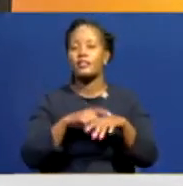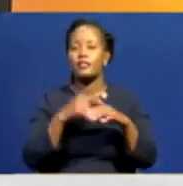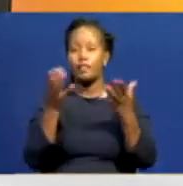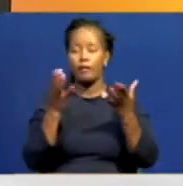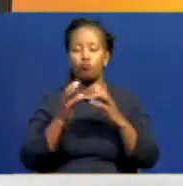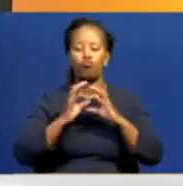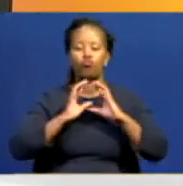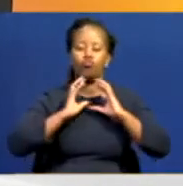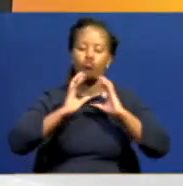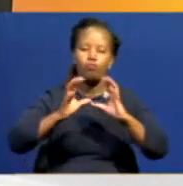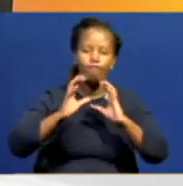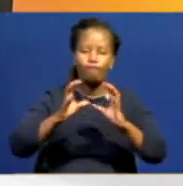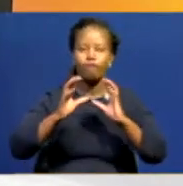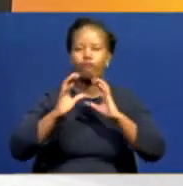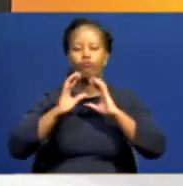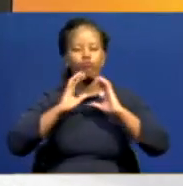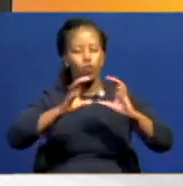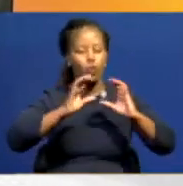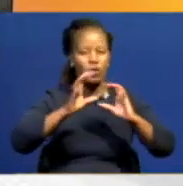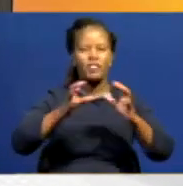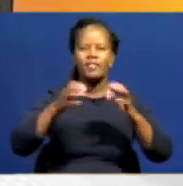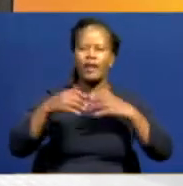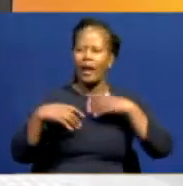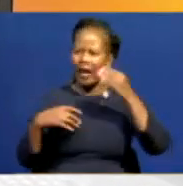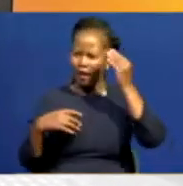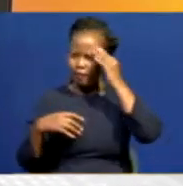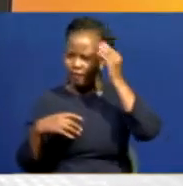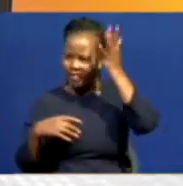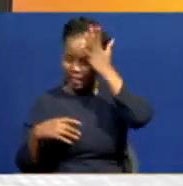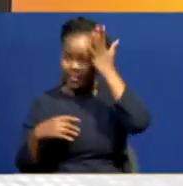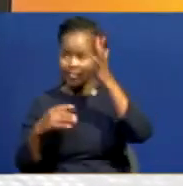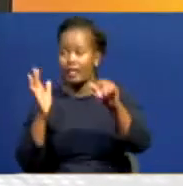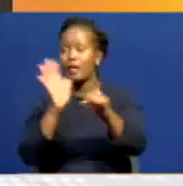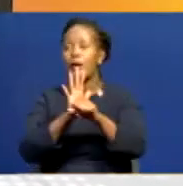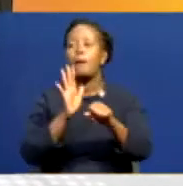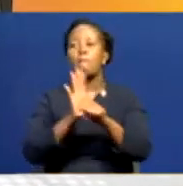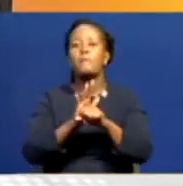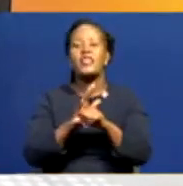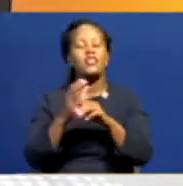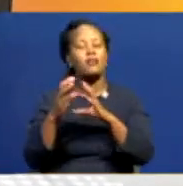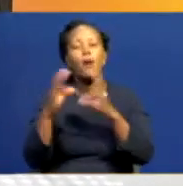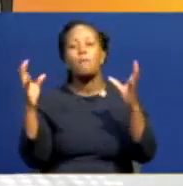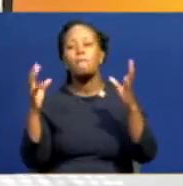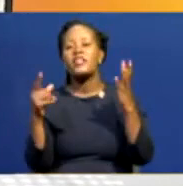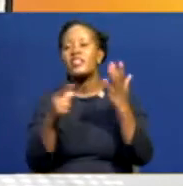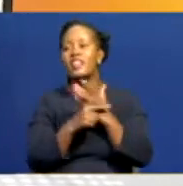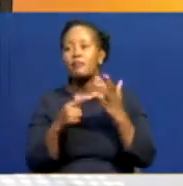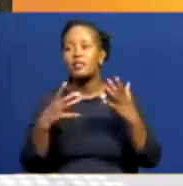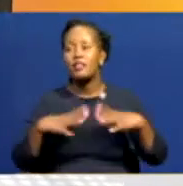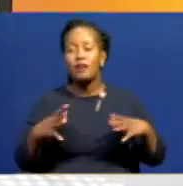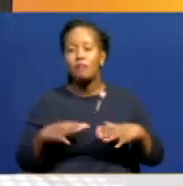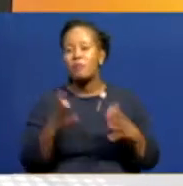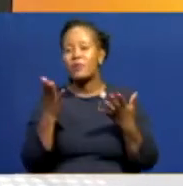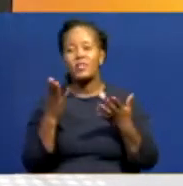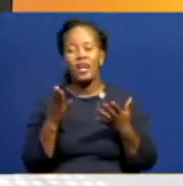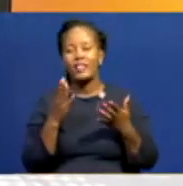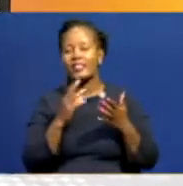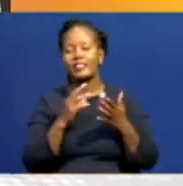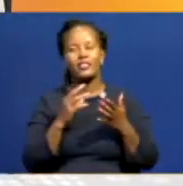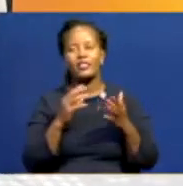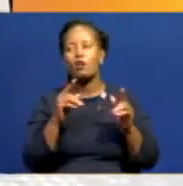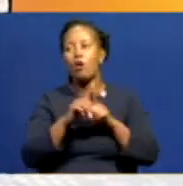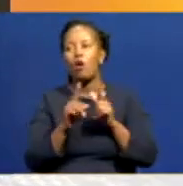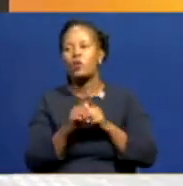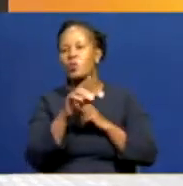coaches have realized that some of the big names are aging out. Look at the likes of Jordan Ayew, their